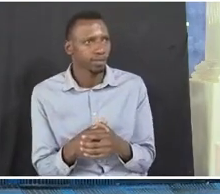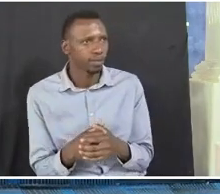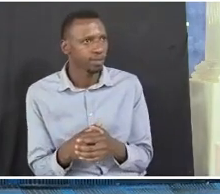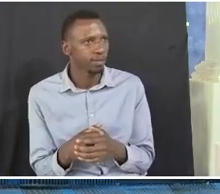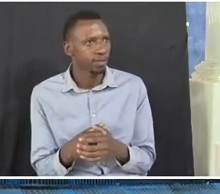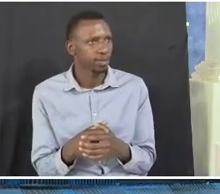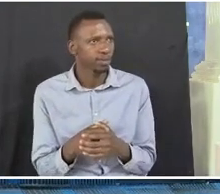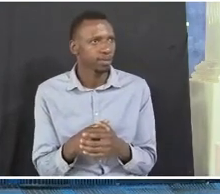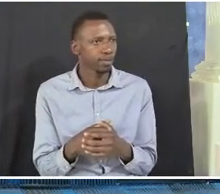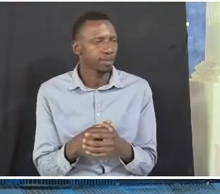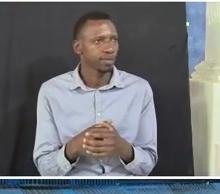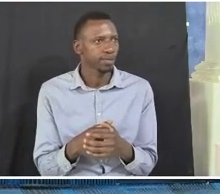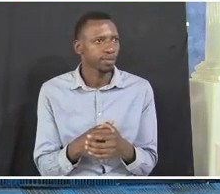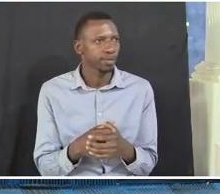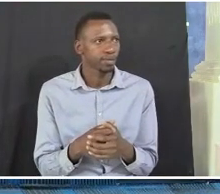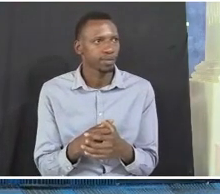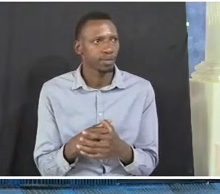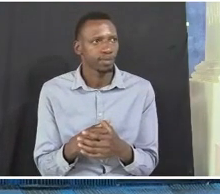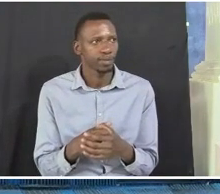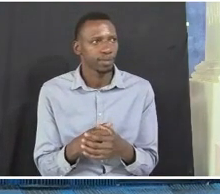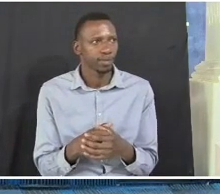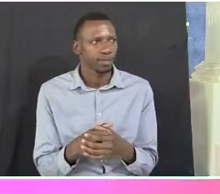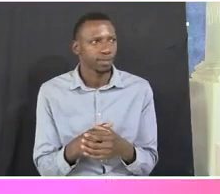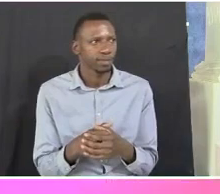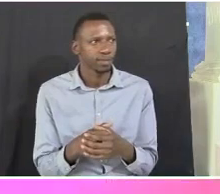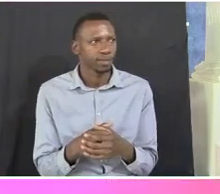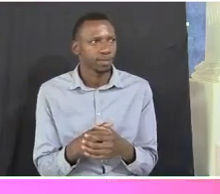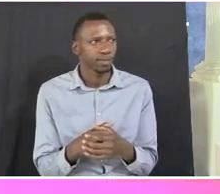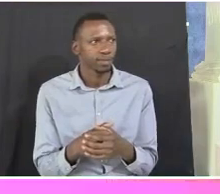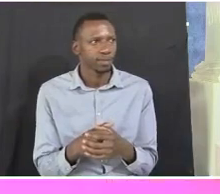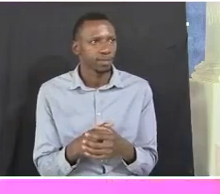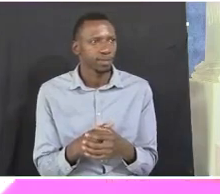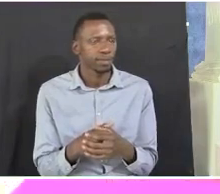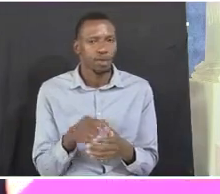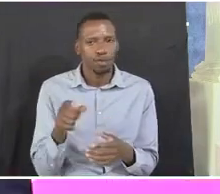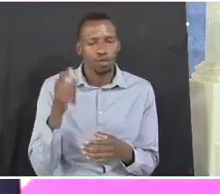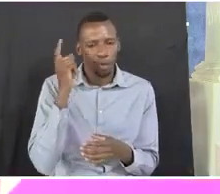My dear young daughters, kwani na chotwa chotwa.